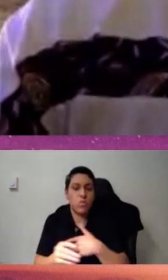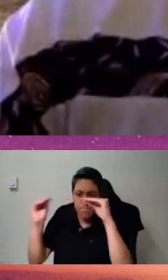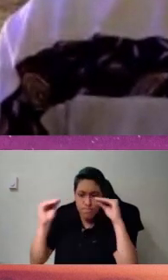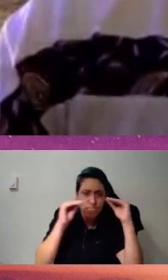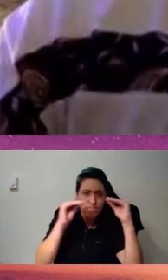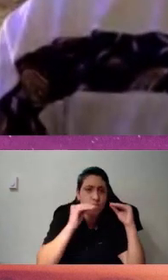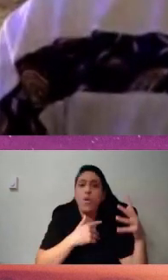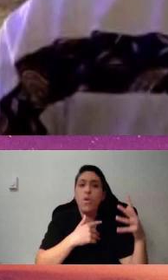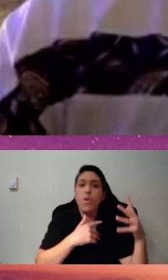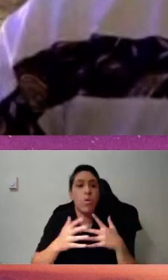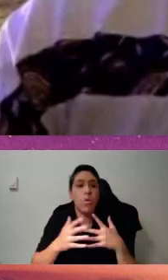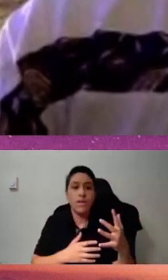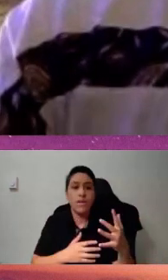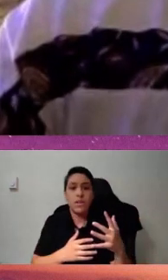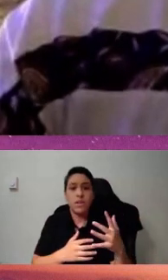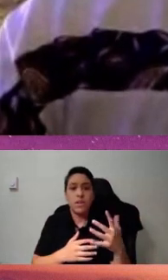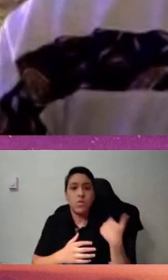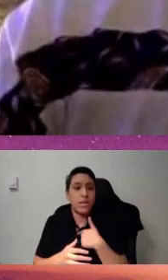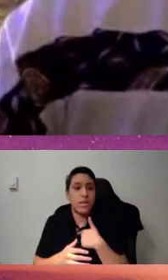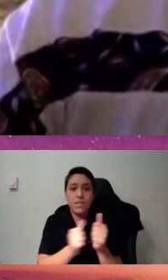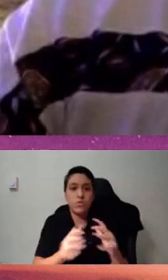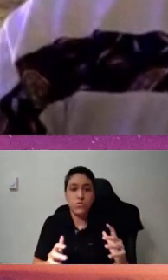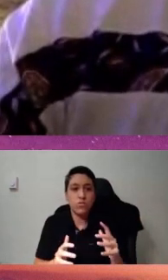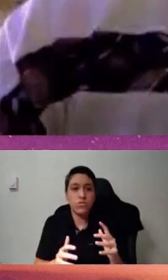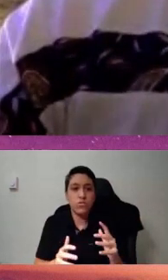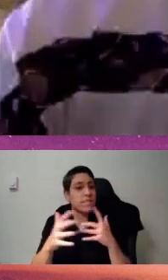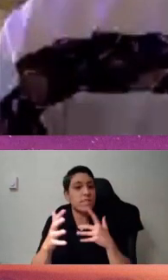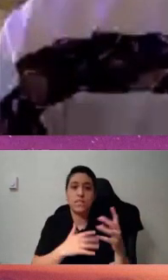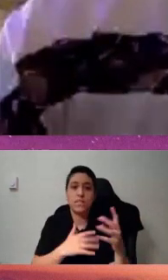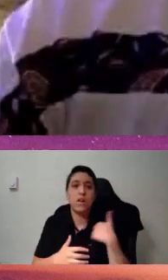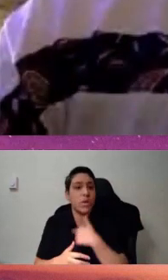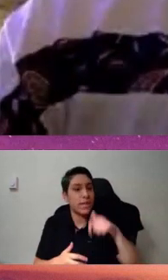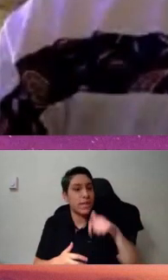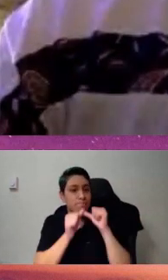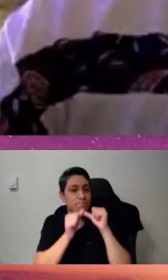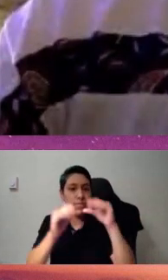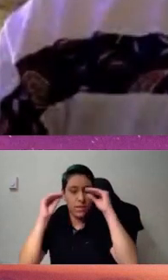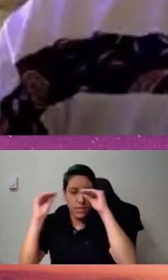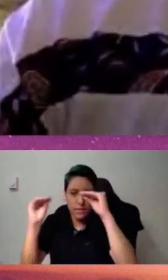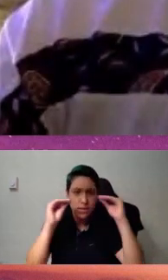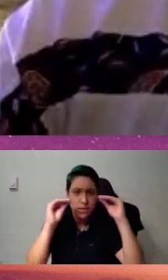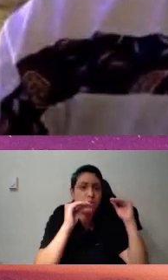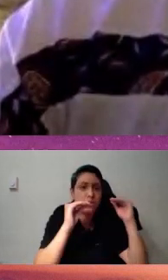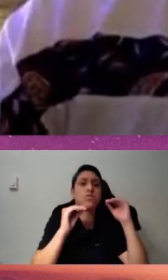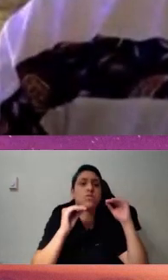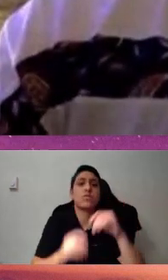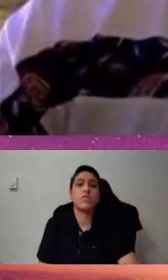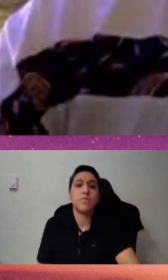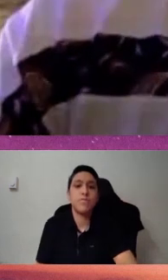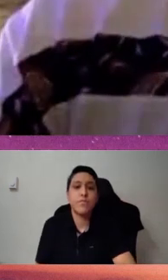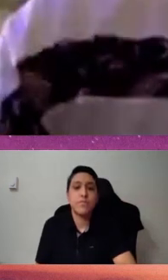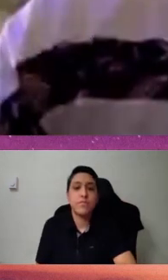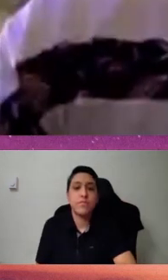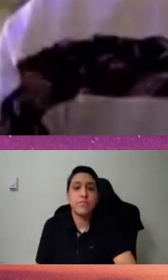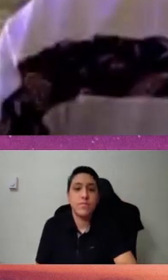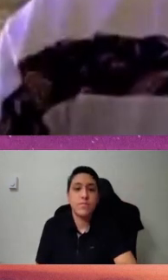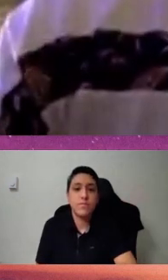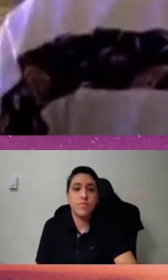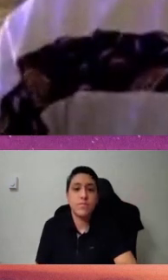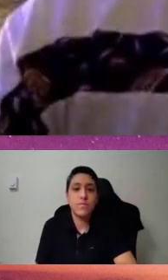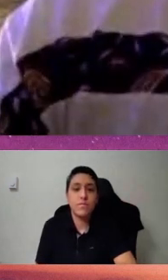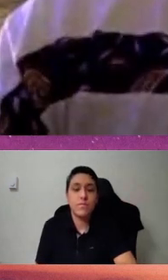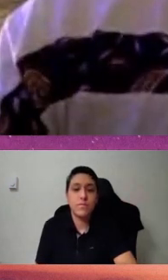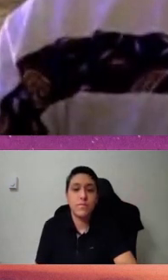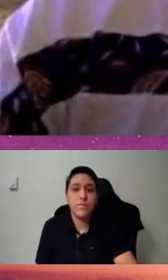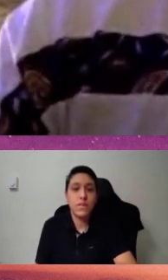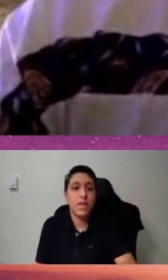that might equate to. For us individually, and we're bringing decolonialism, especially as it applies